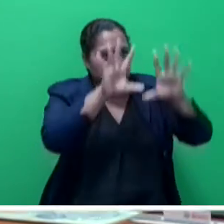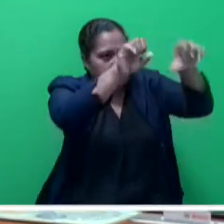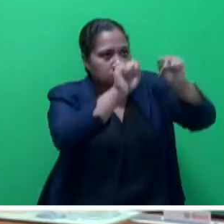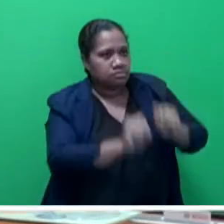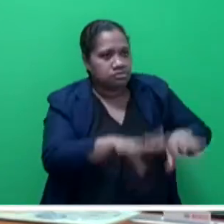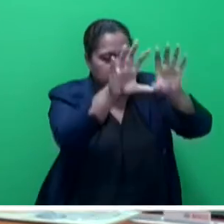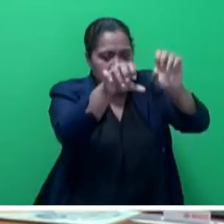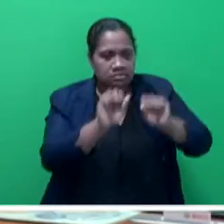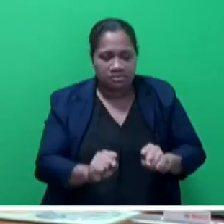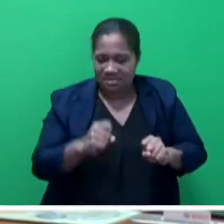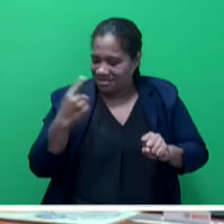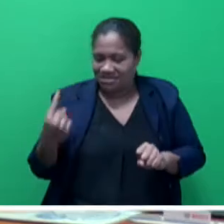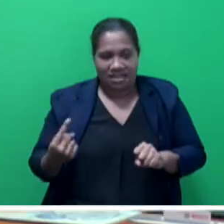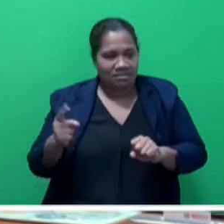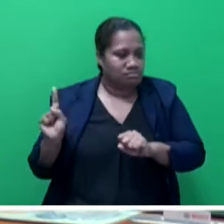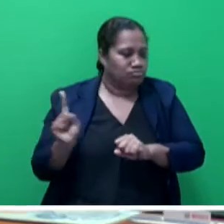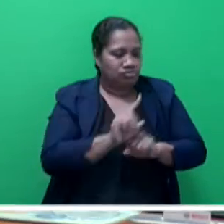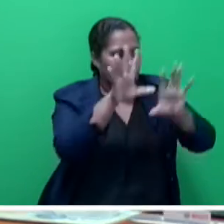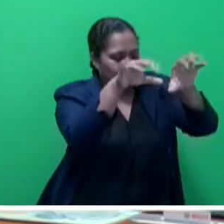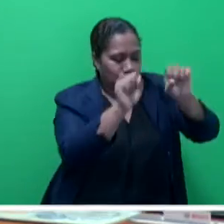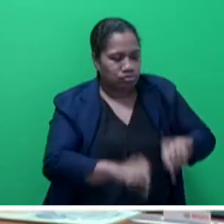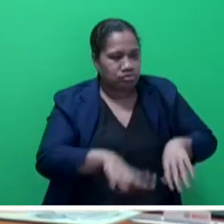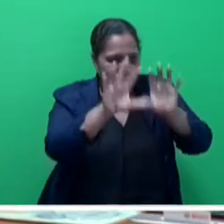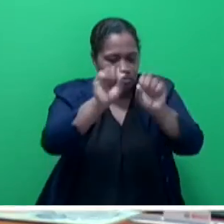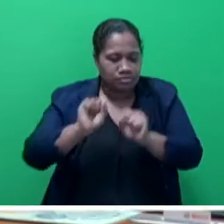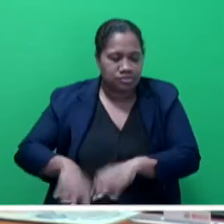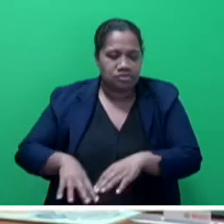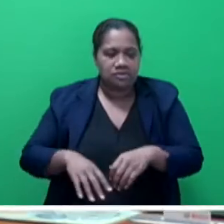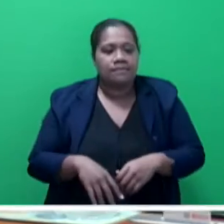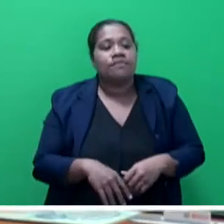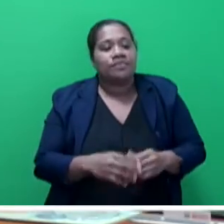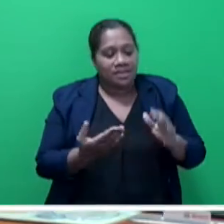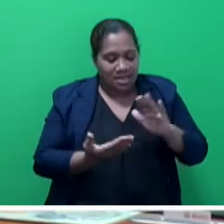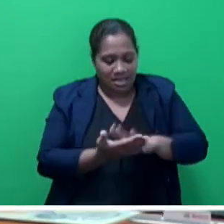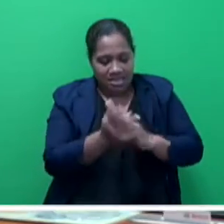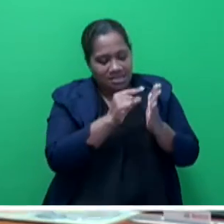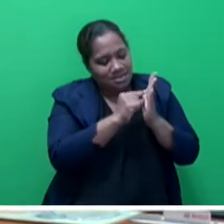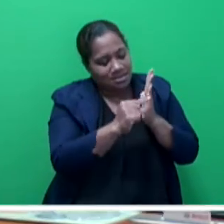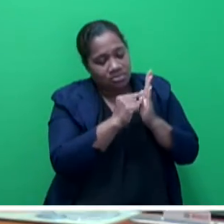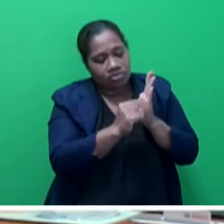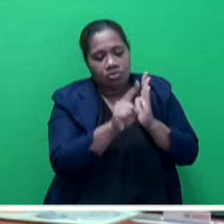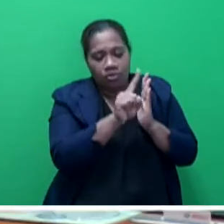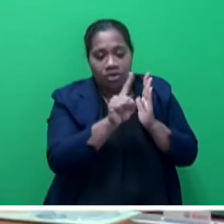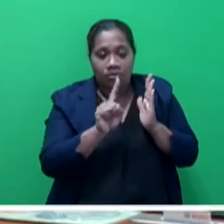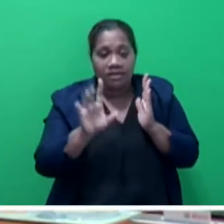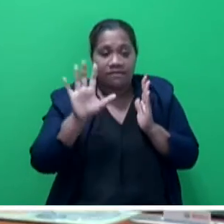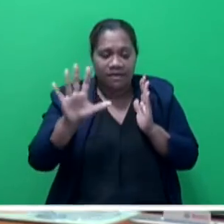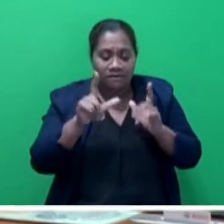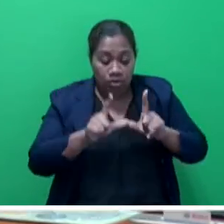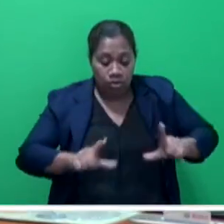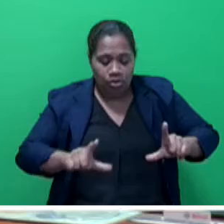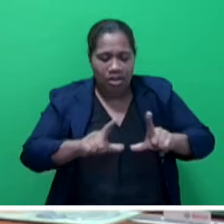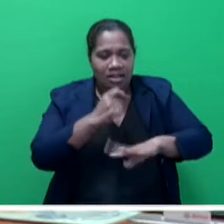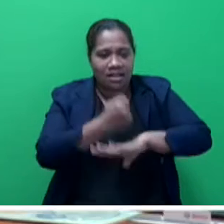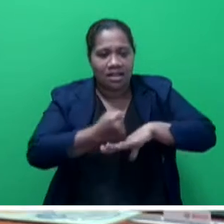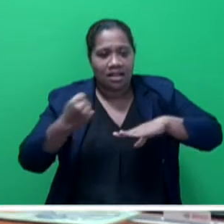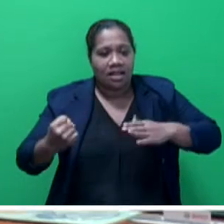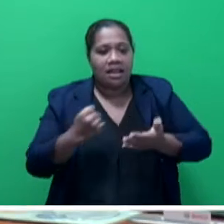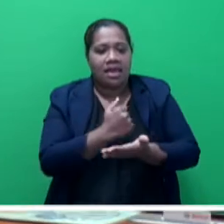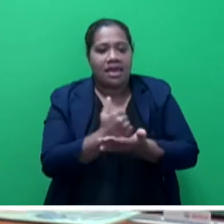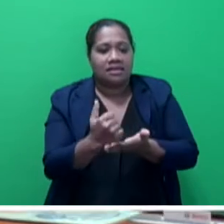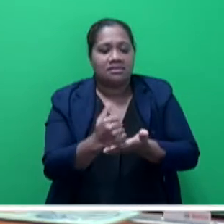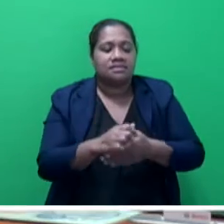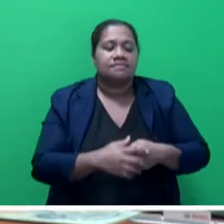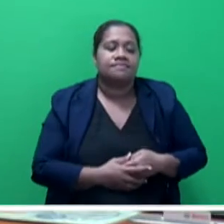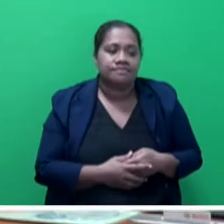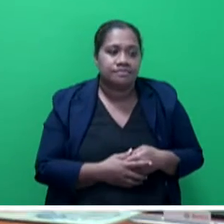illegal structures, which is under Section 1151G of the Local Government Act. When